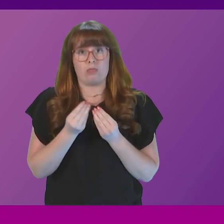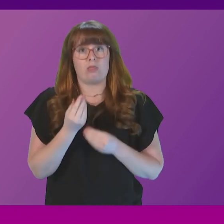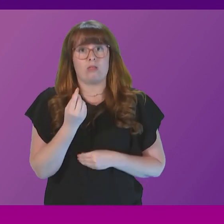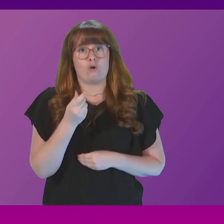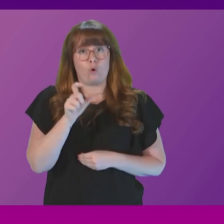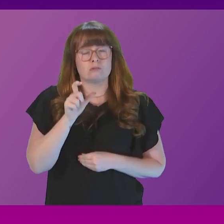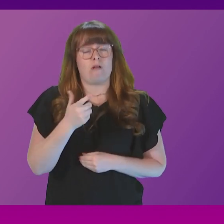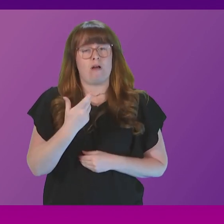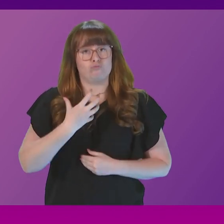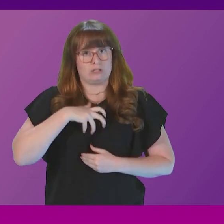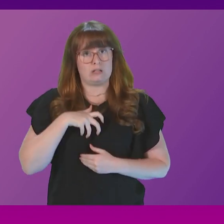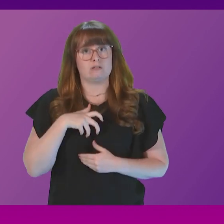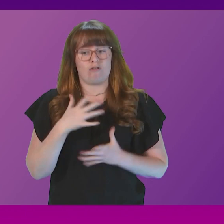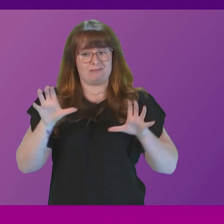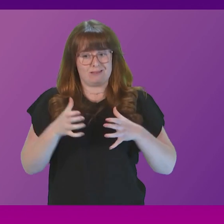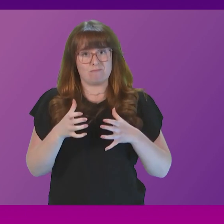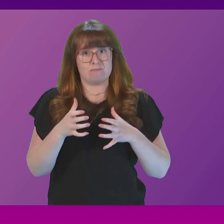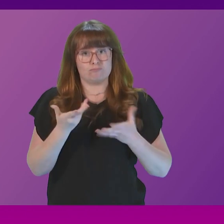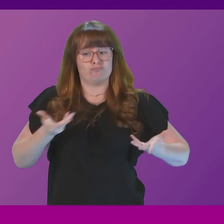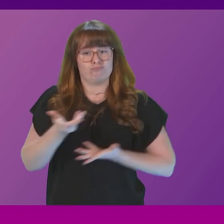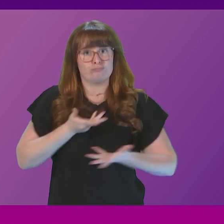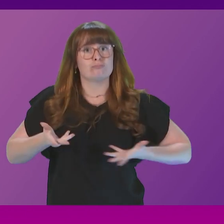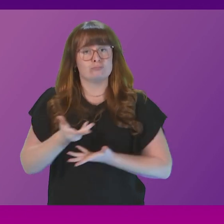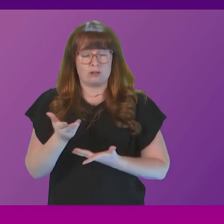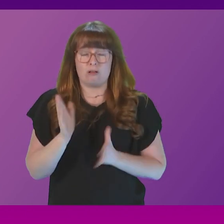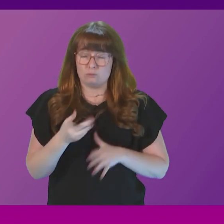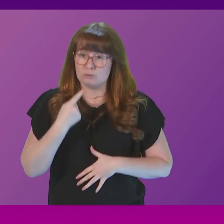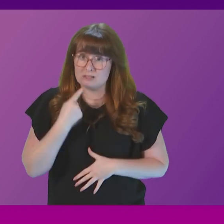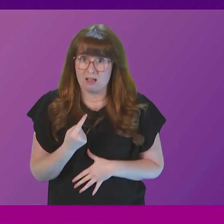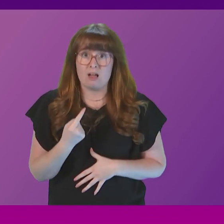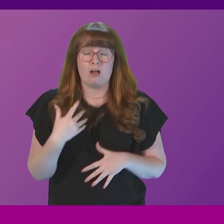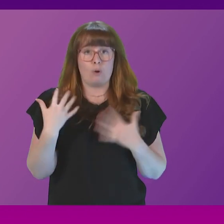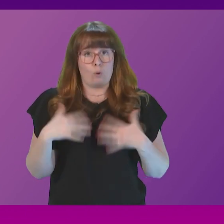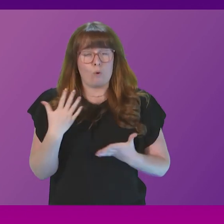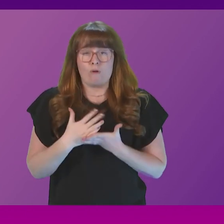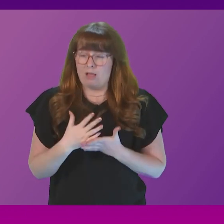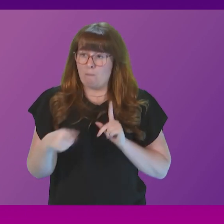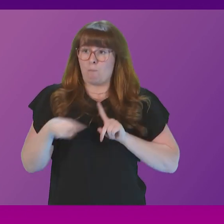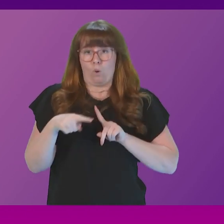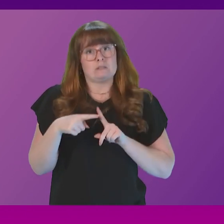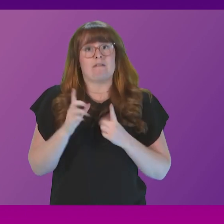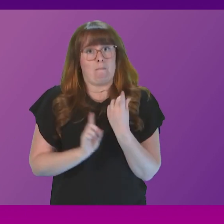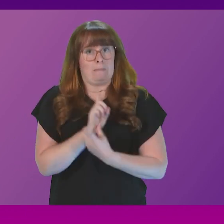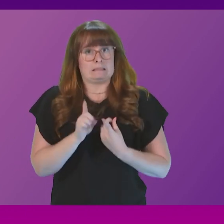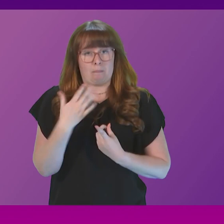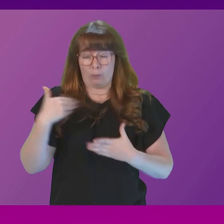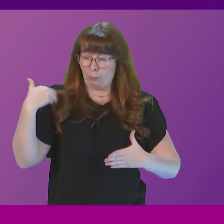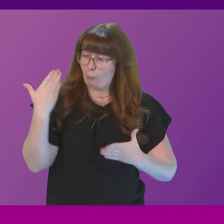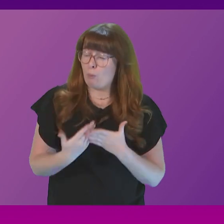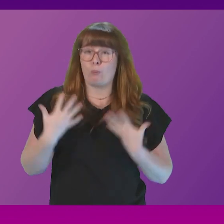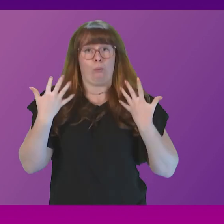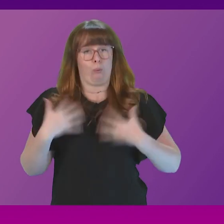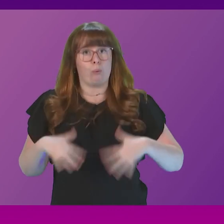along with the COSLA presidential team. And I have to say it was one of the most positive meetings I've had in my time in